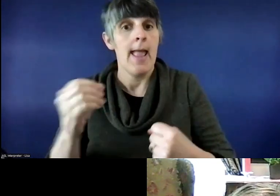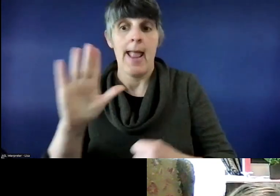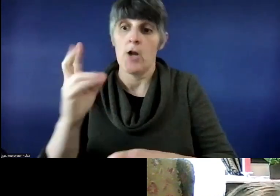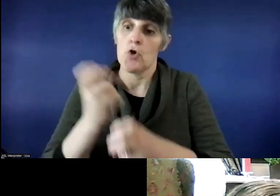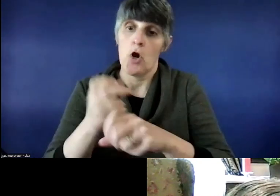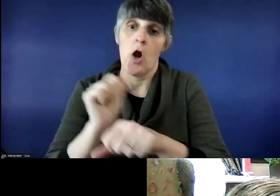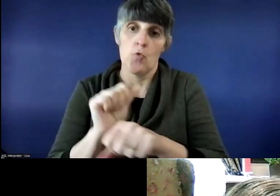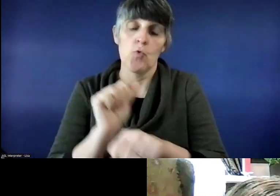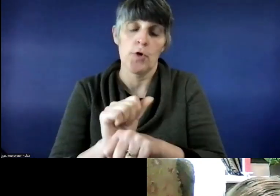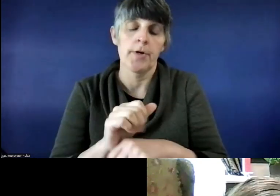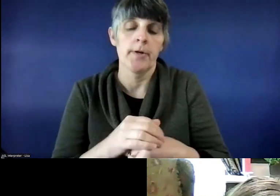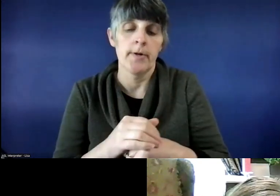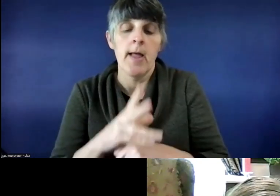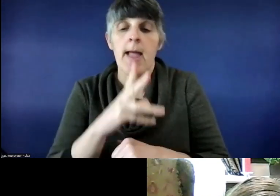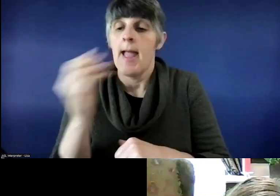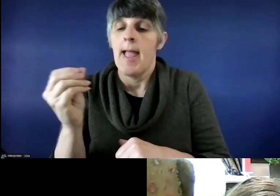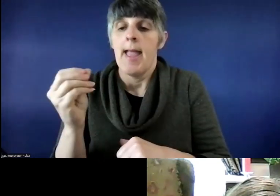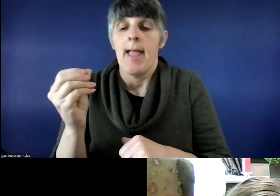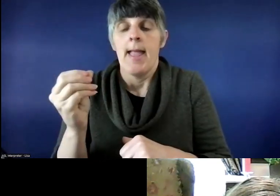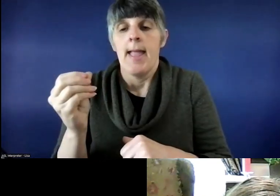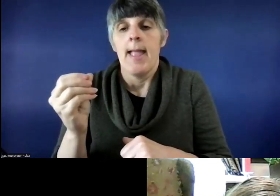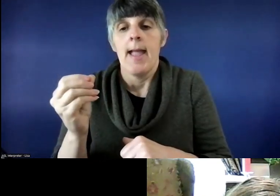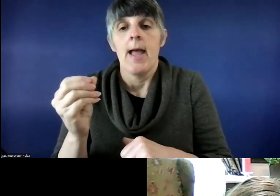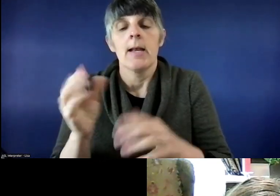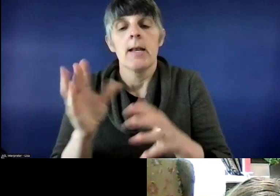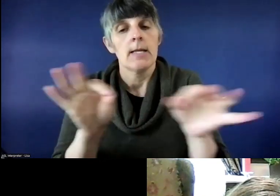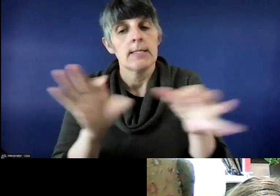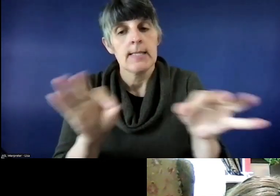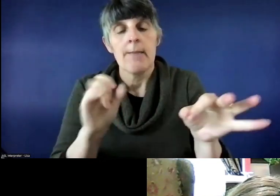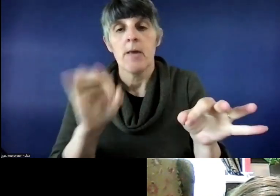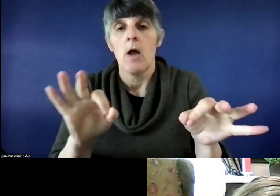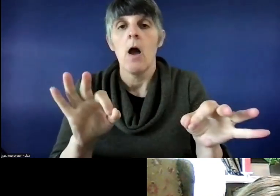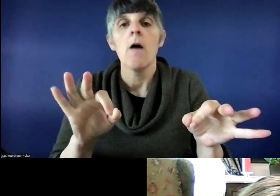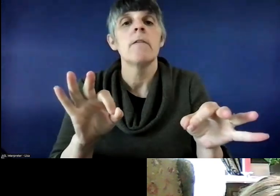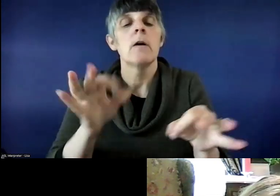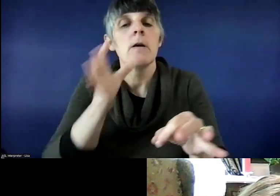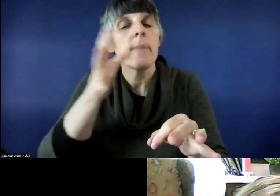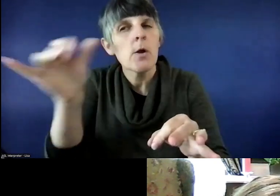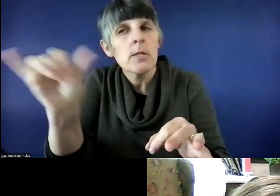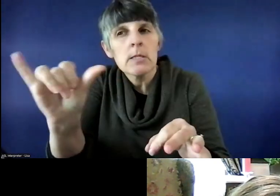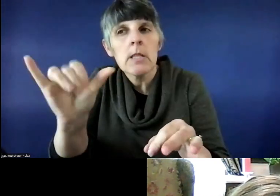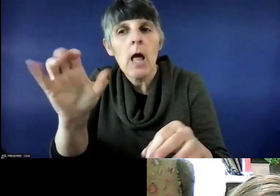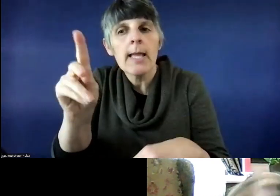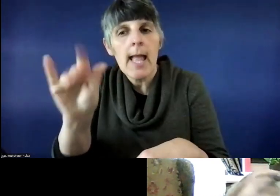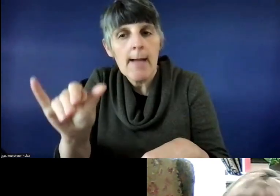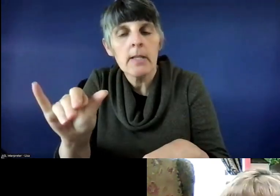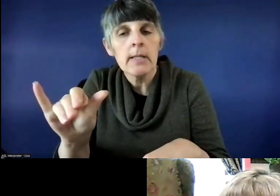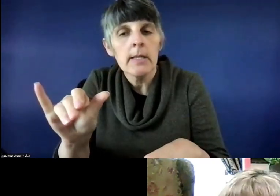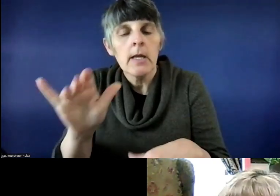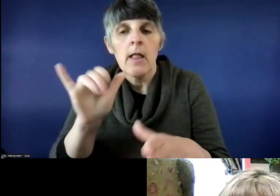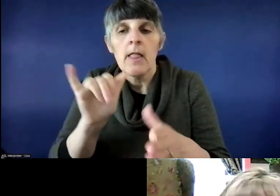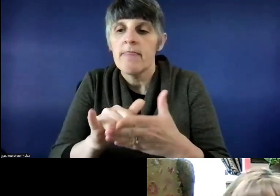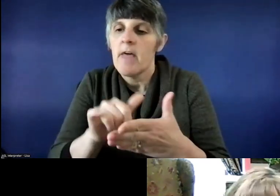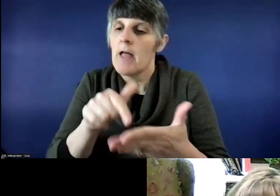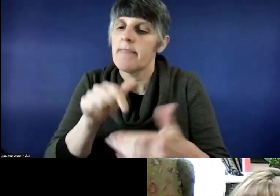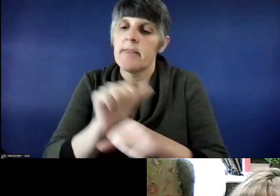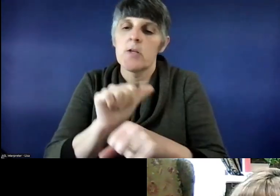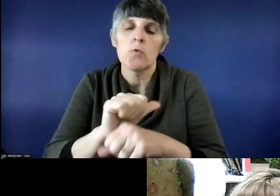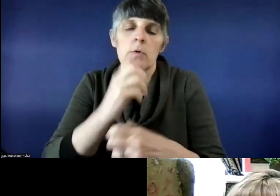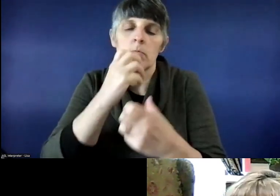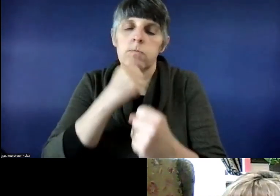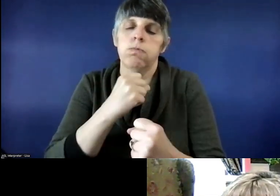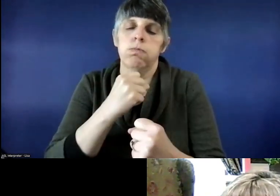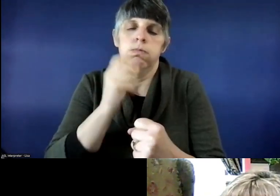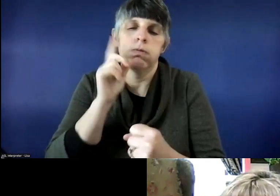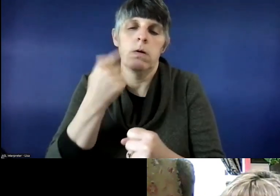work. And it is the statement of parents like Emily that make this work so important for